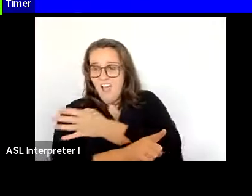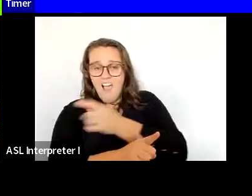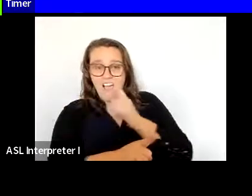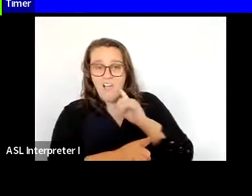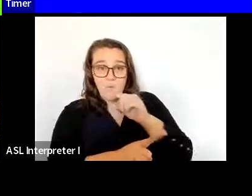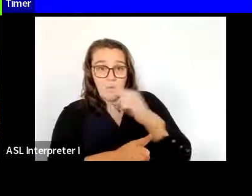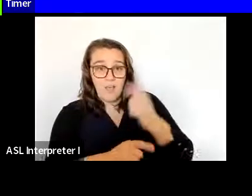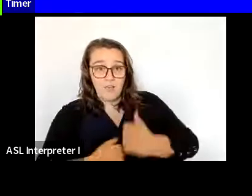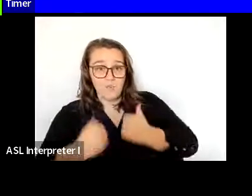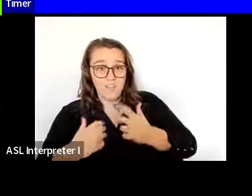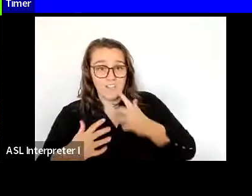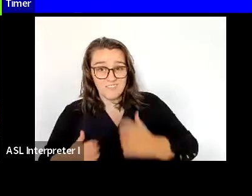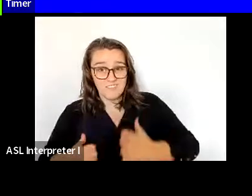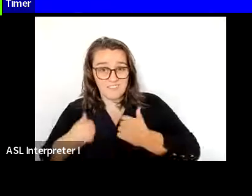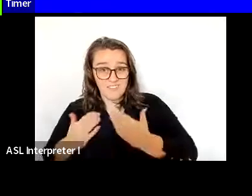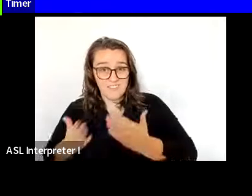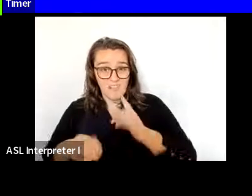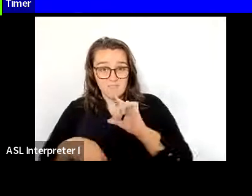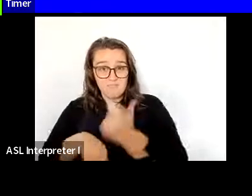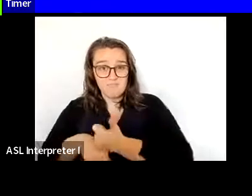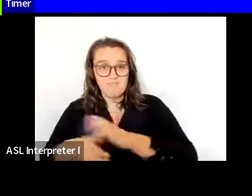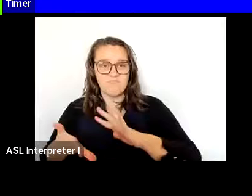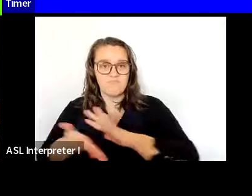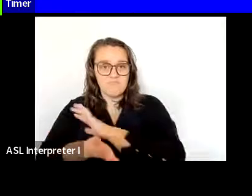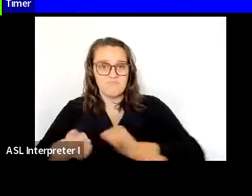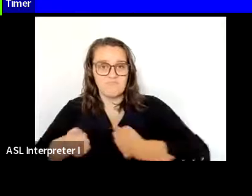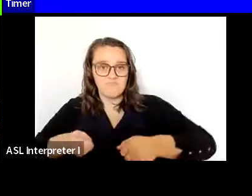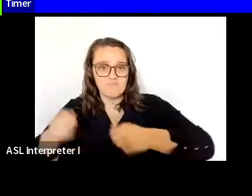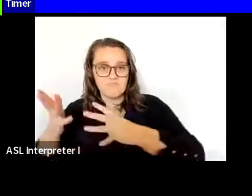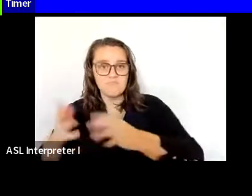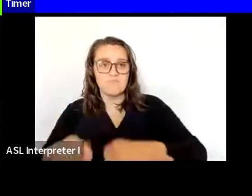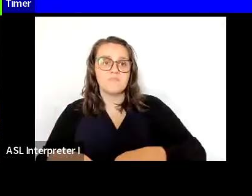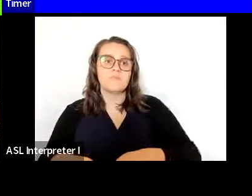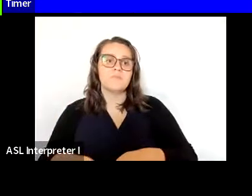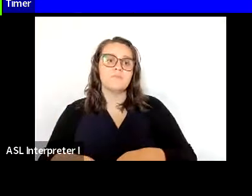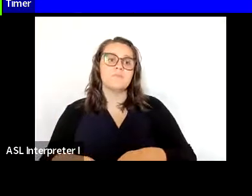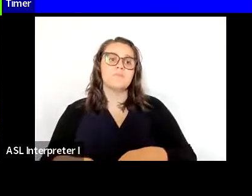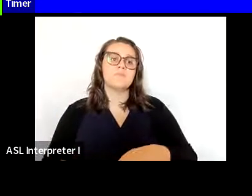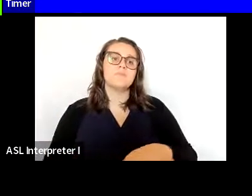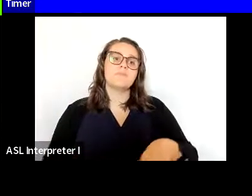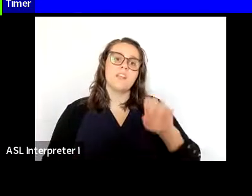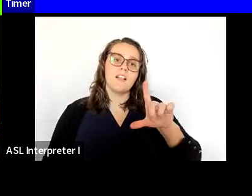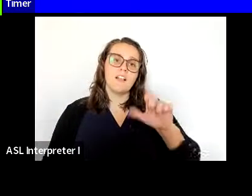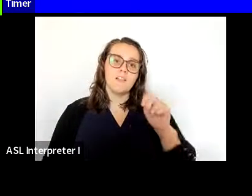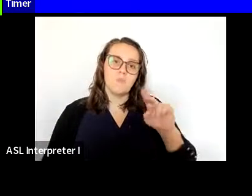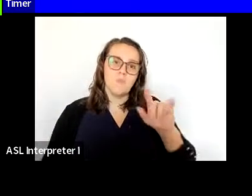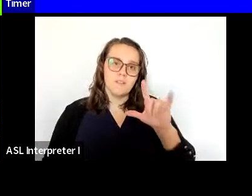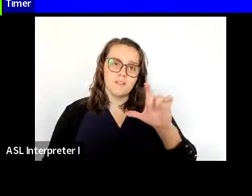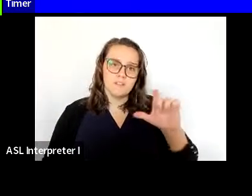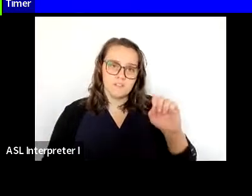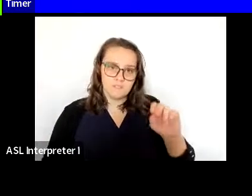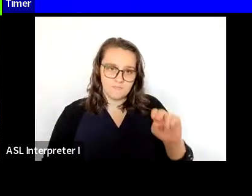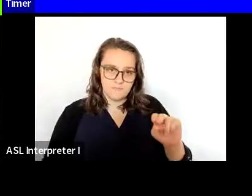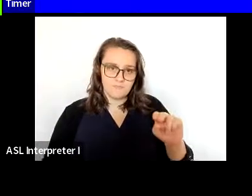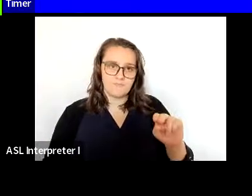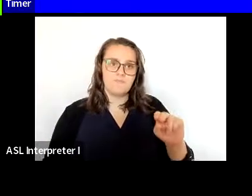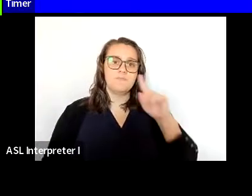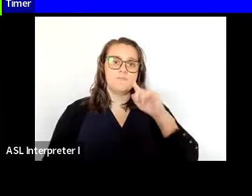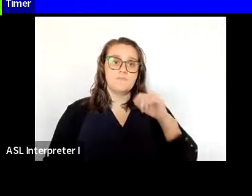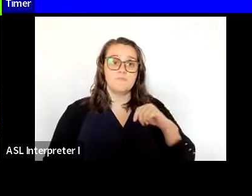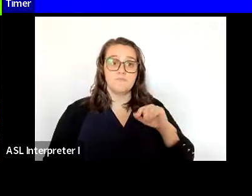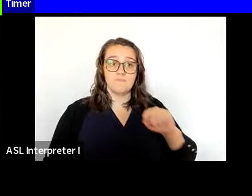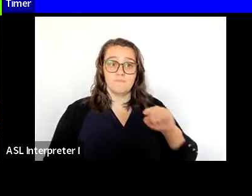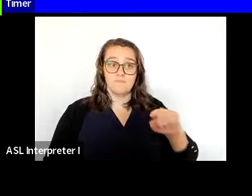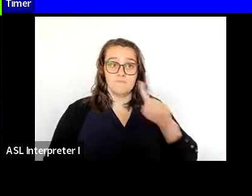named Ellen Wilson over objections of African-American groups. The Ellen Wilson project would remain segregated until